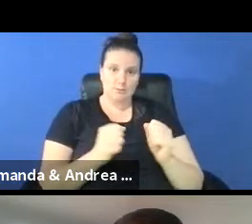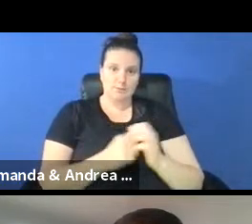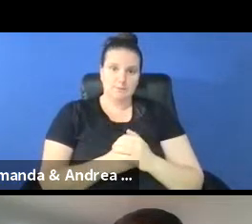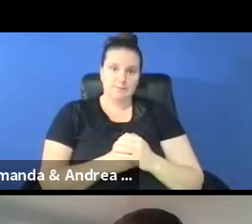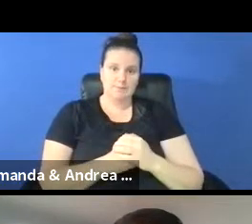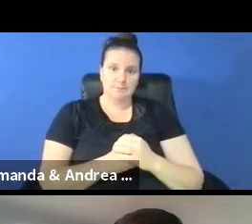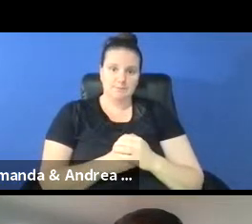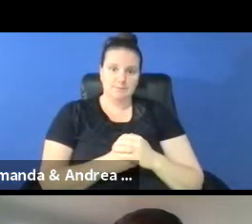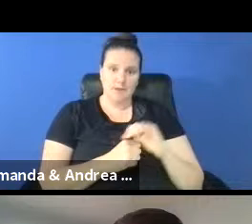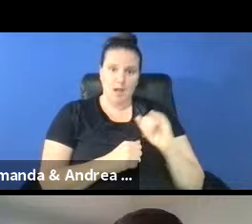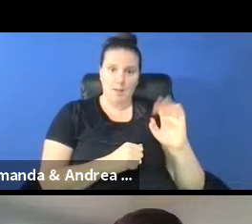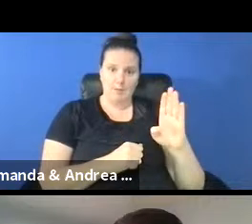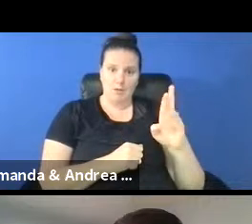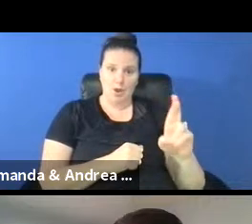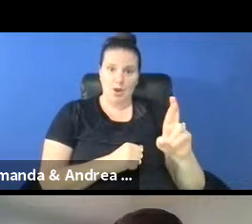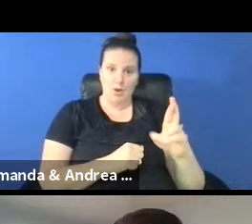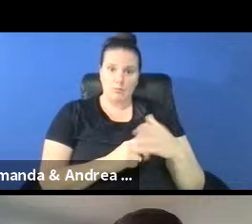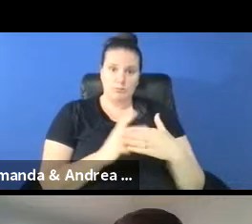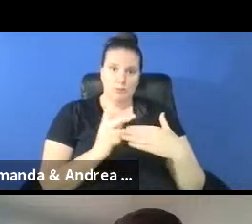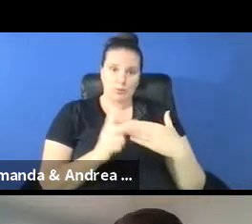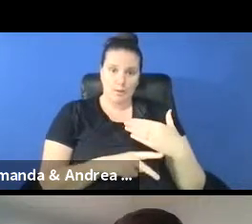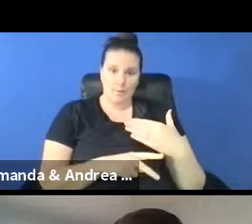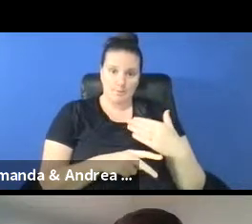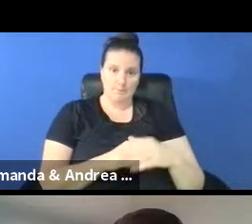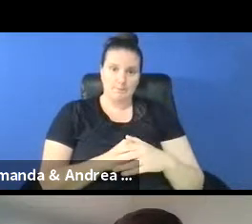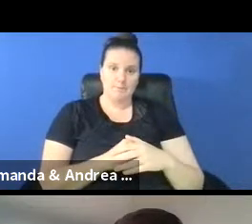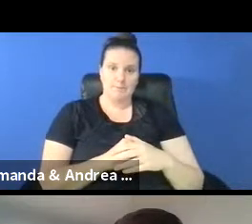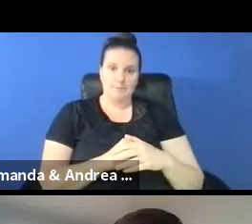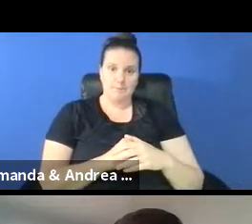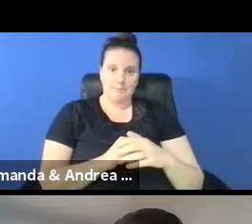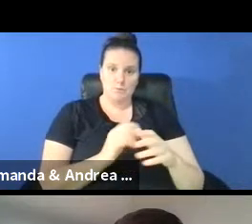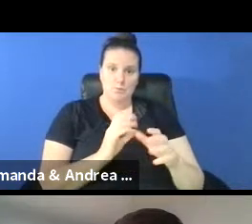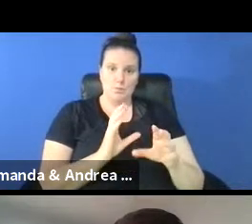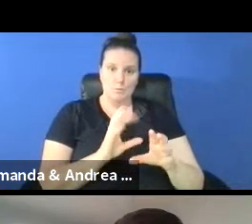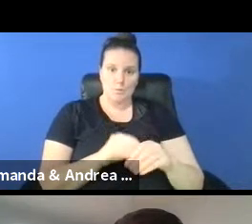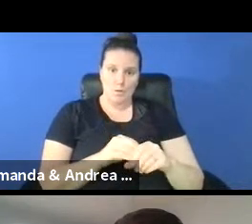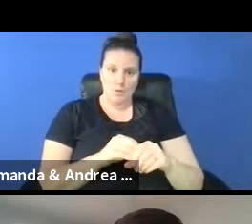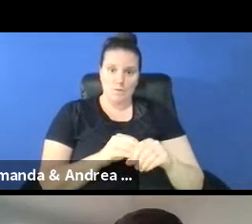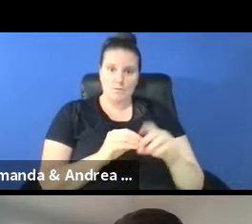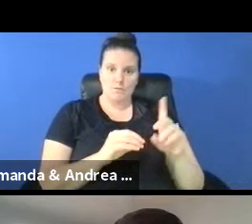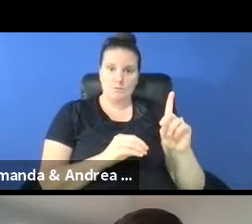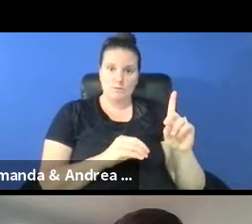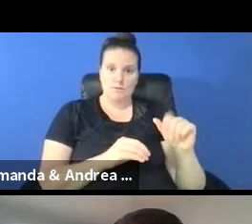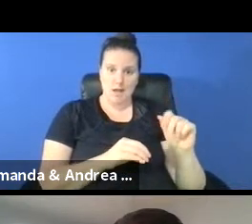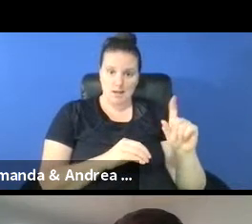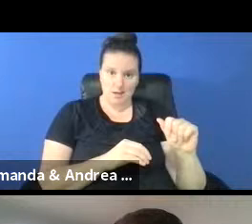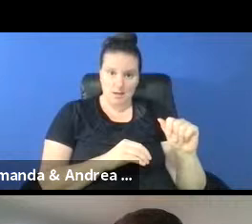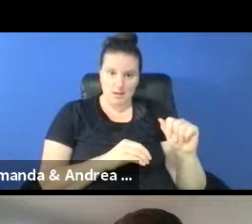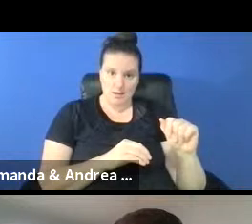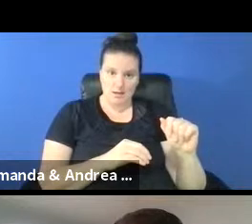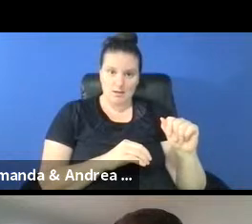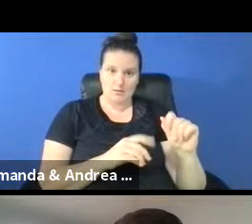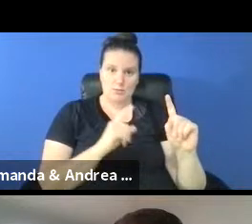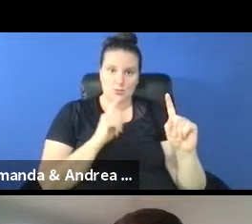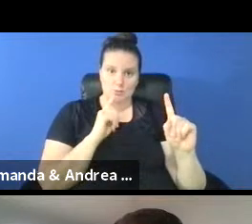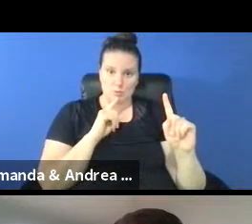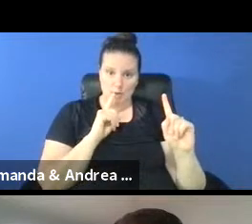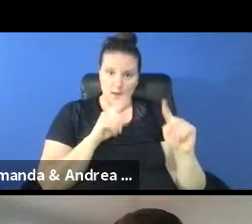the IBR program is going to be digging into the data to